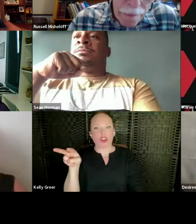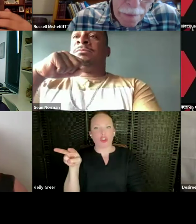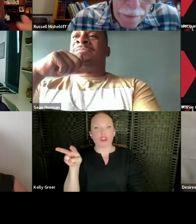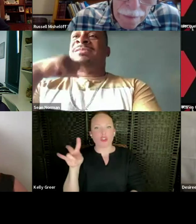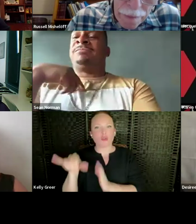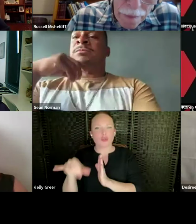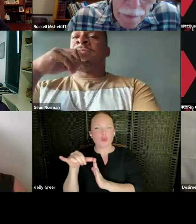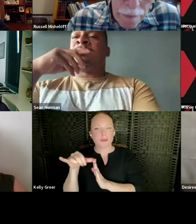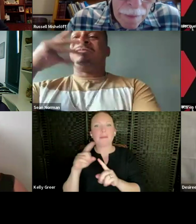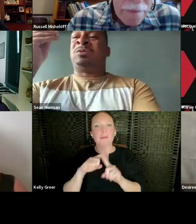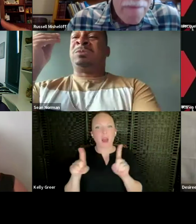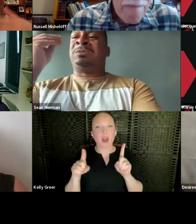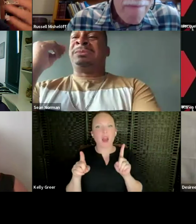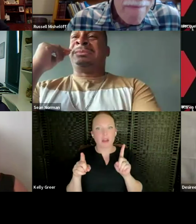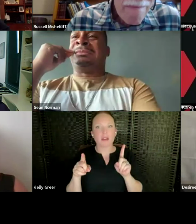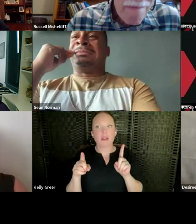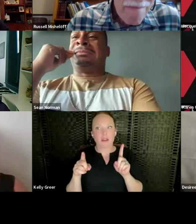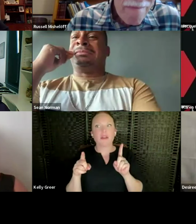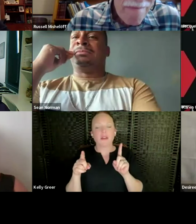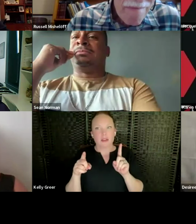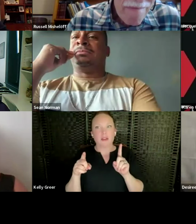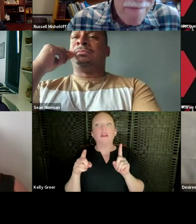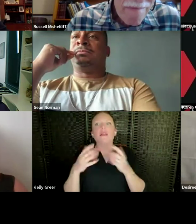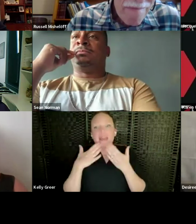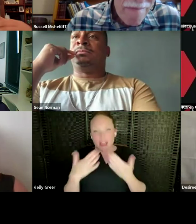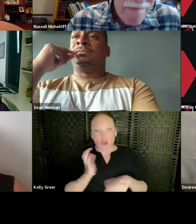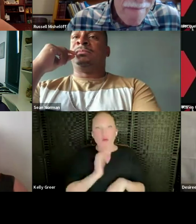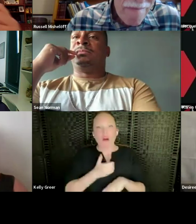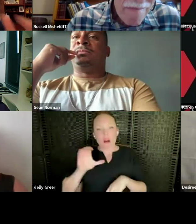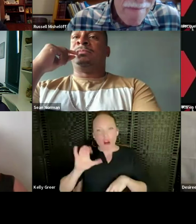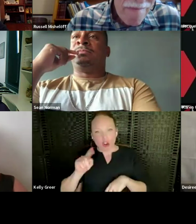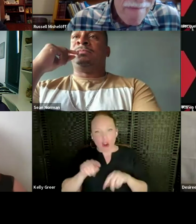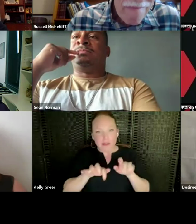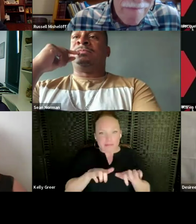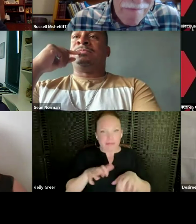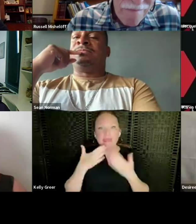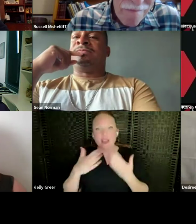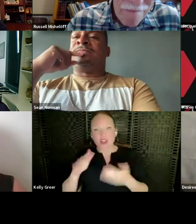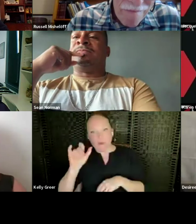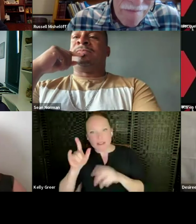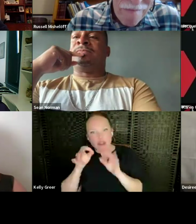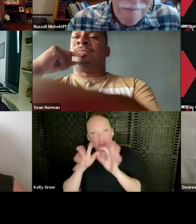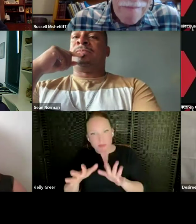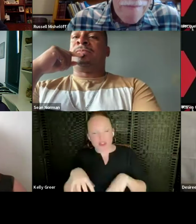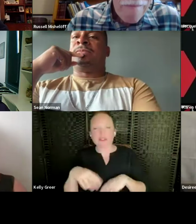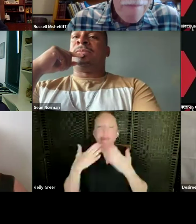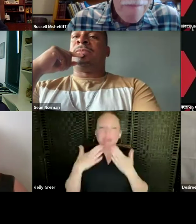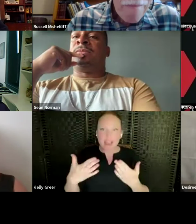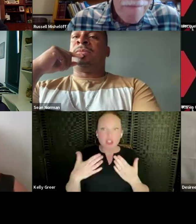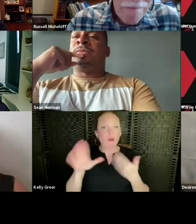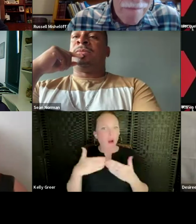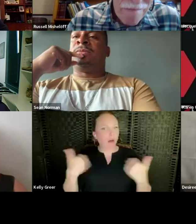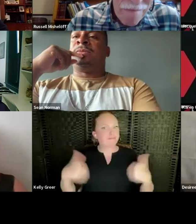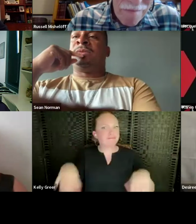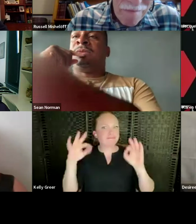Having said that, I would just like to underscore thank you to our CART captionists, the ASL interpreters, to the good questions.